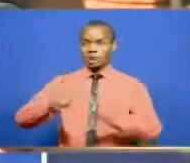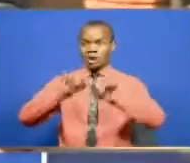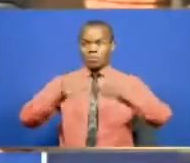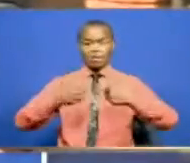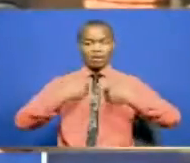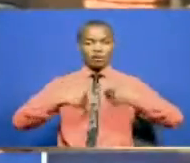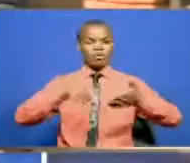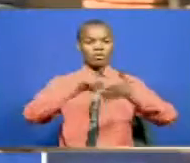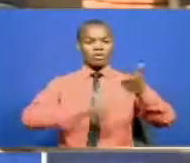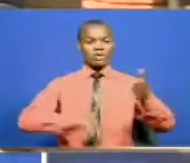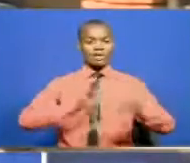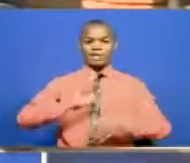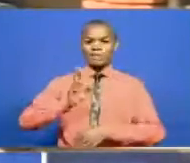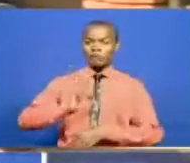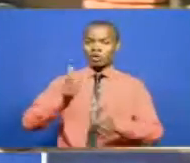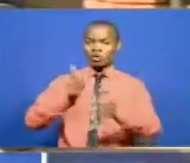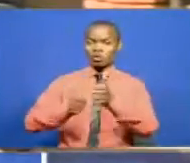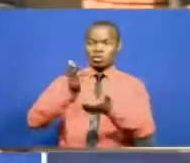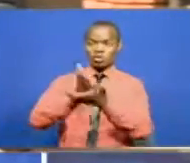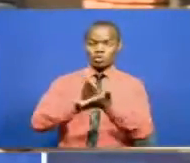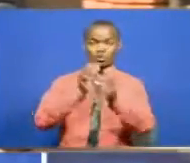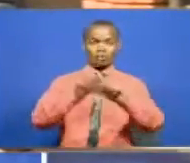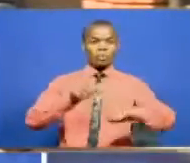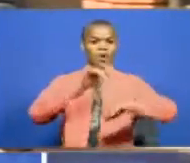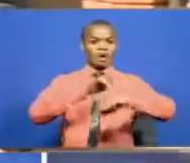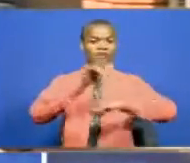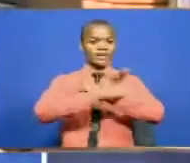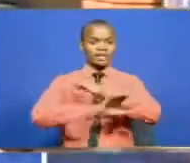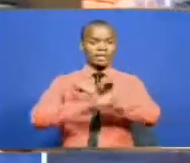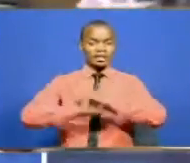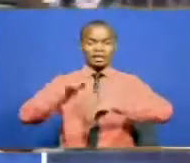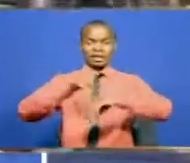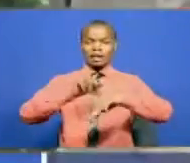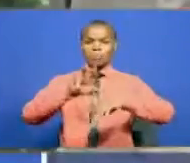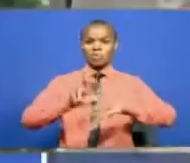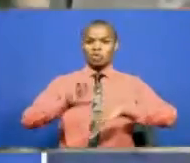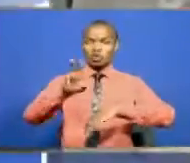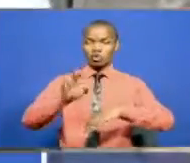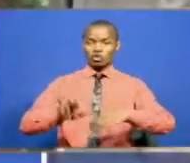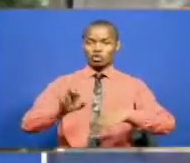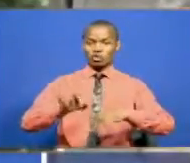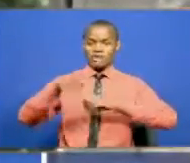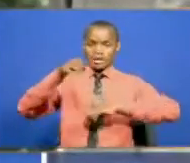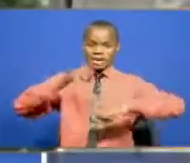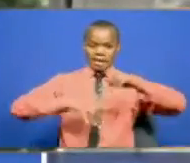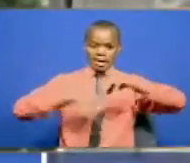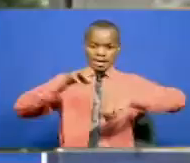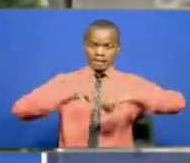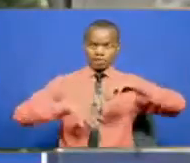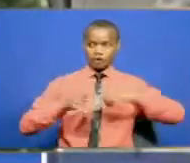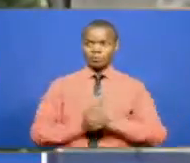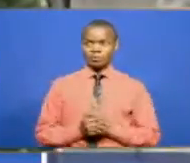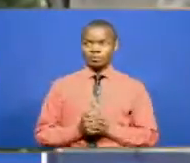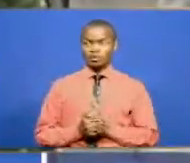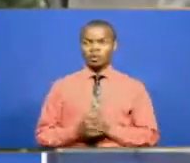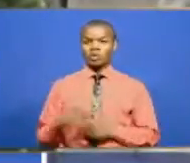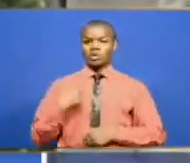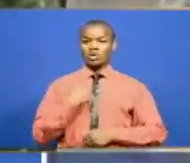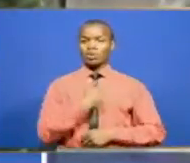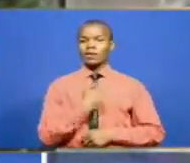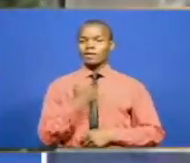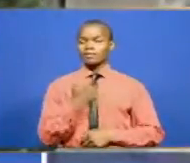contested referendum which might polarize the country ahead of the 2022 general election. We restate the importance of